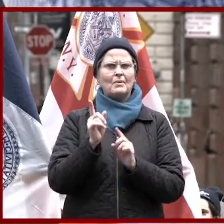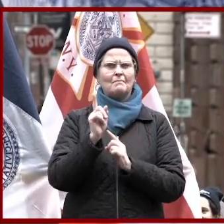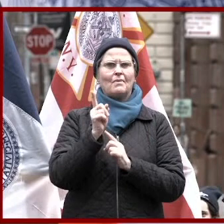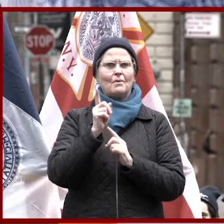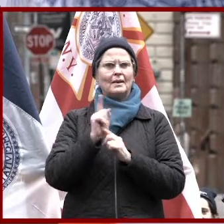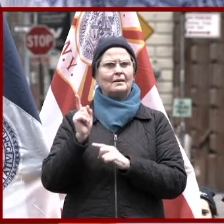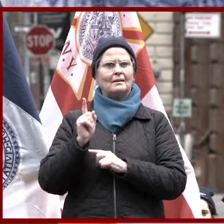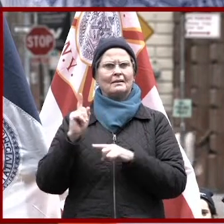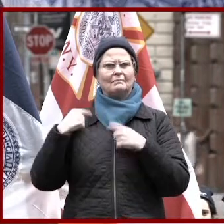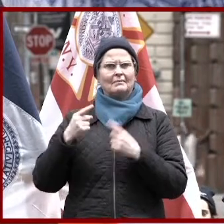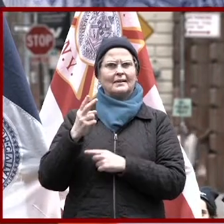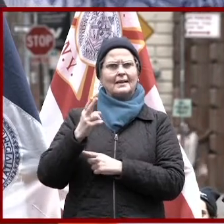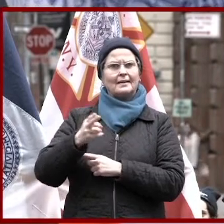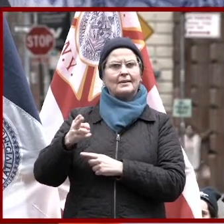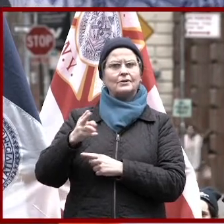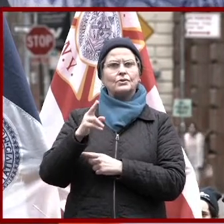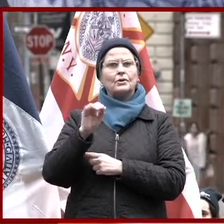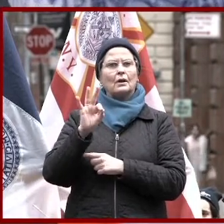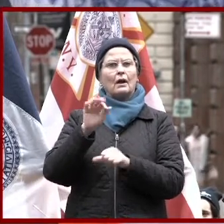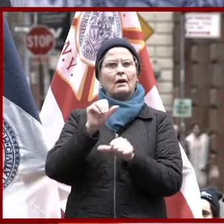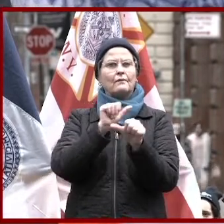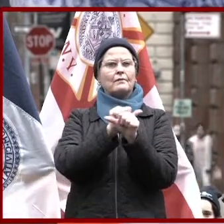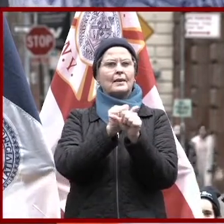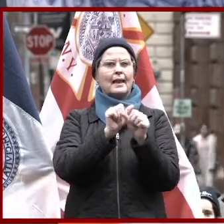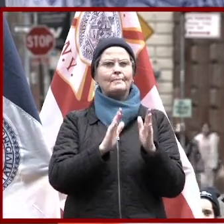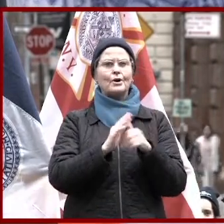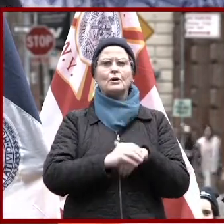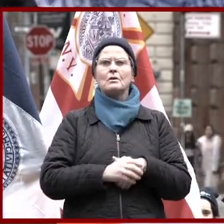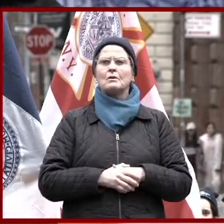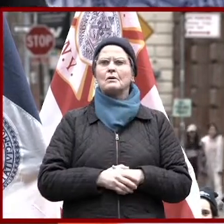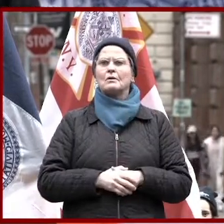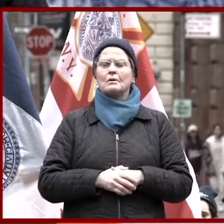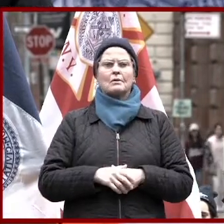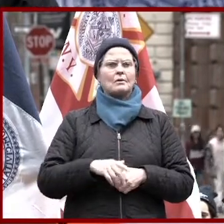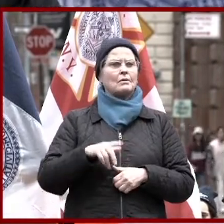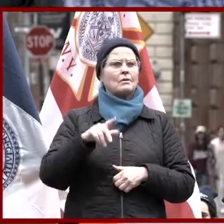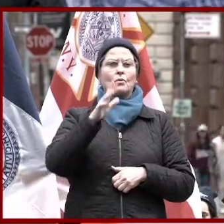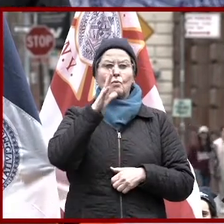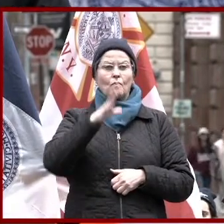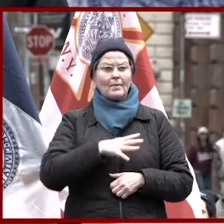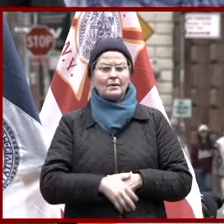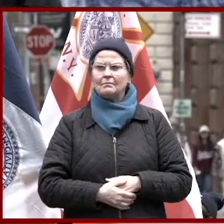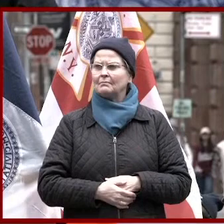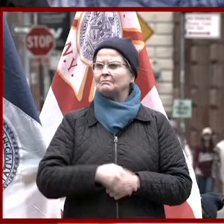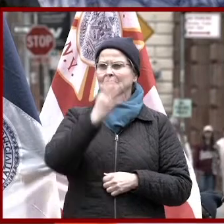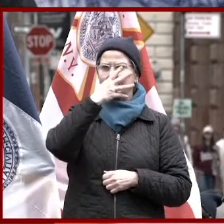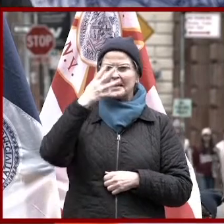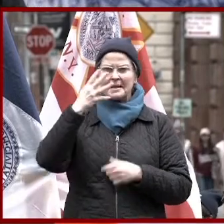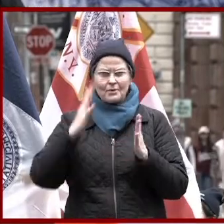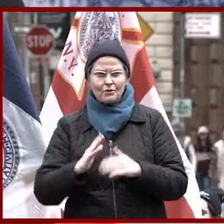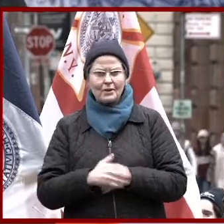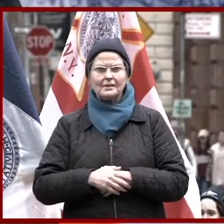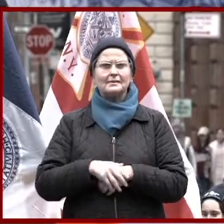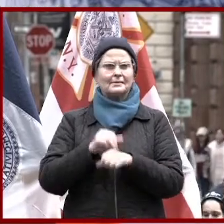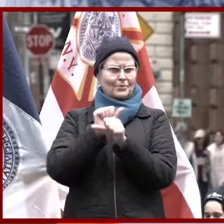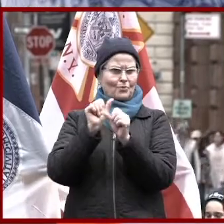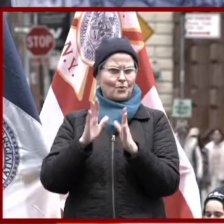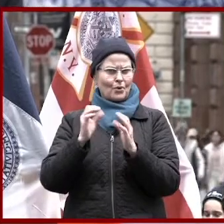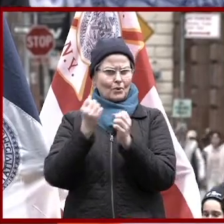labor, women, immigrants, worker safety, and of New